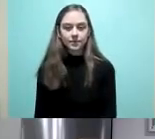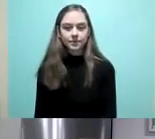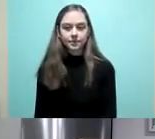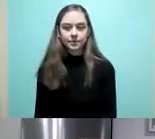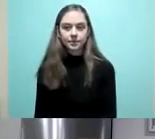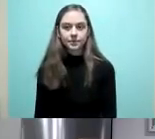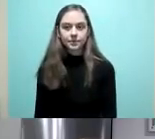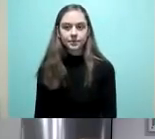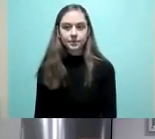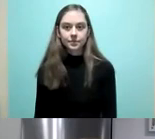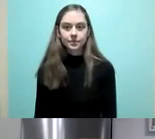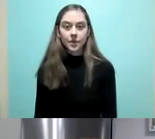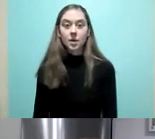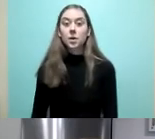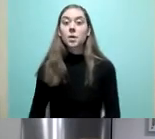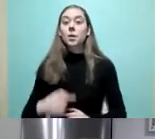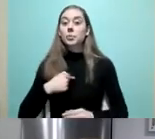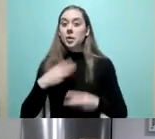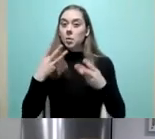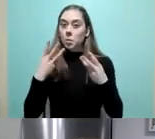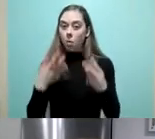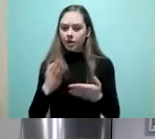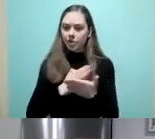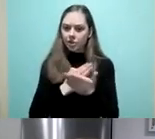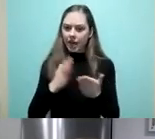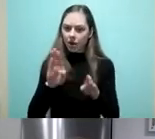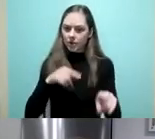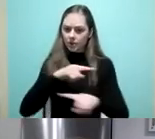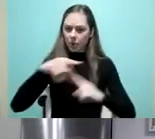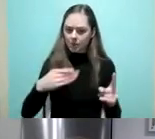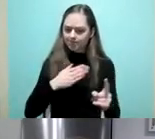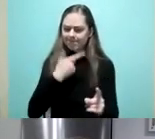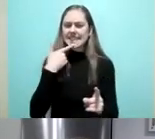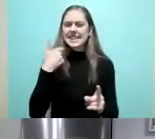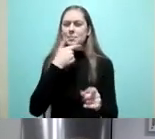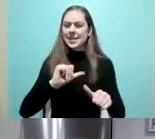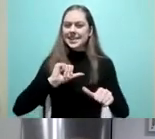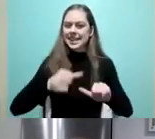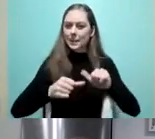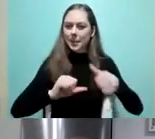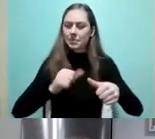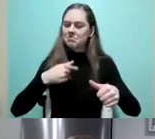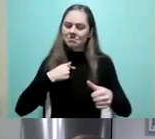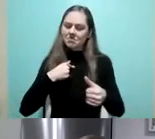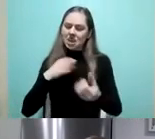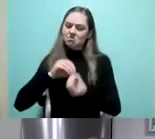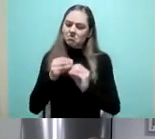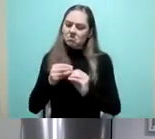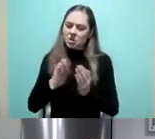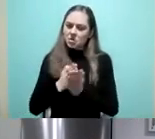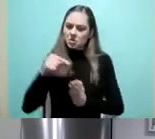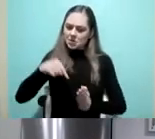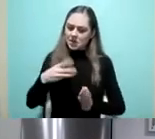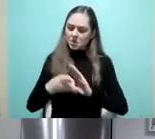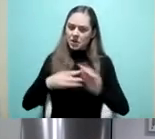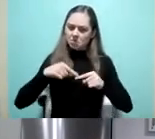So what I'm hoping to just share with you all now is just a couple of steps, couple of simple little steps that I just put together during the week, because I was just thinking about